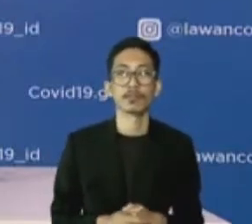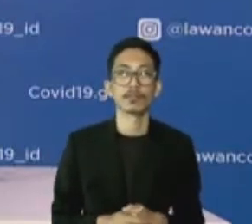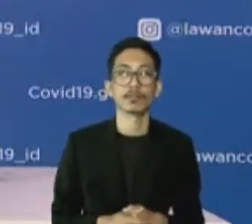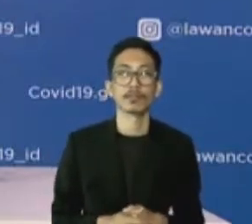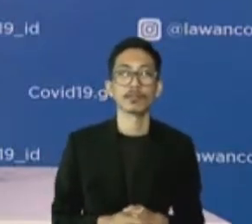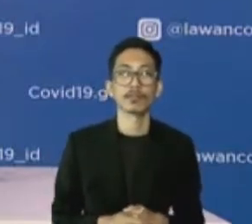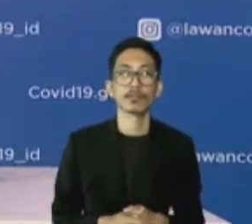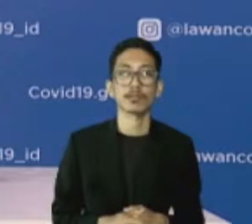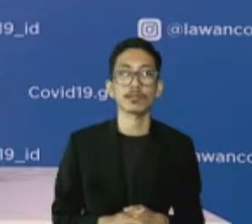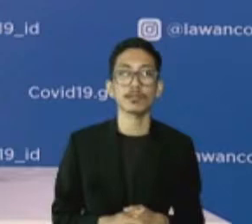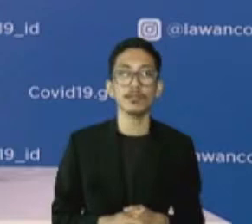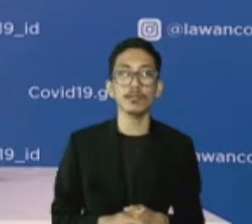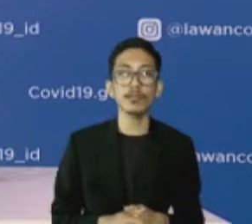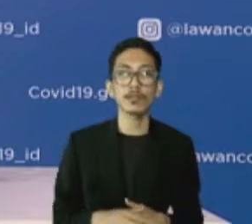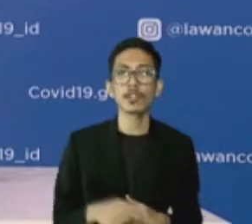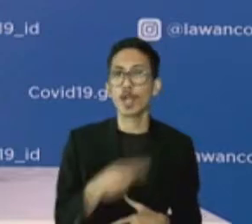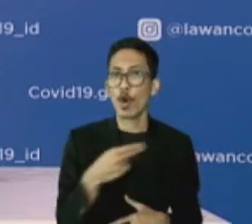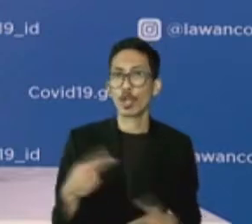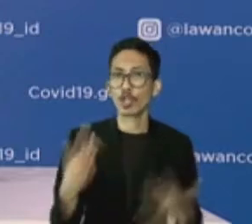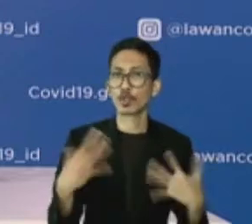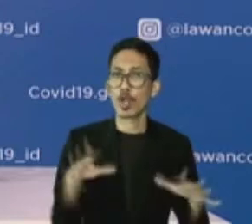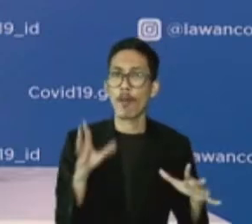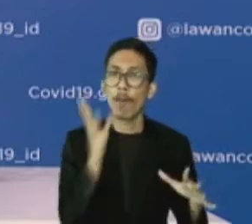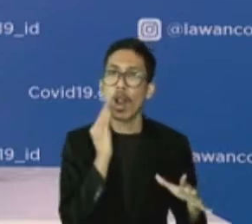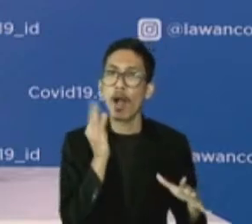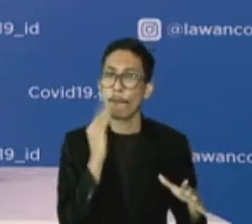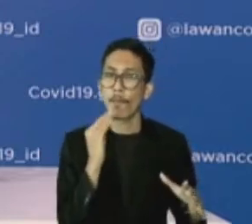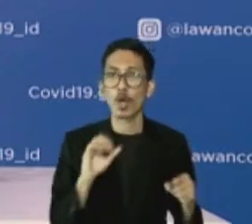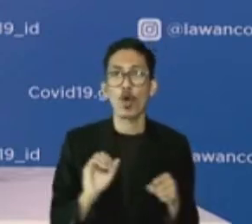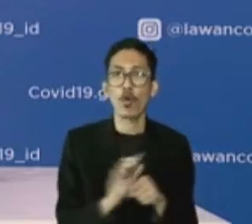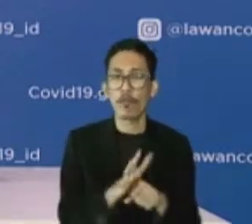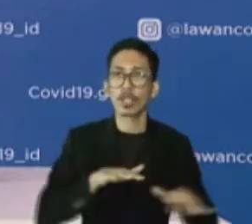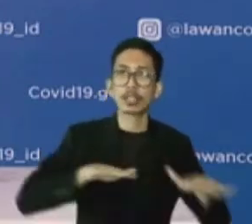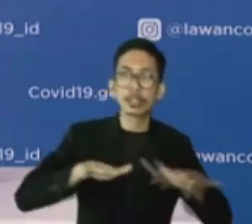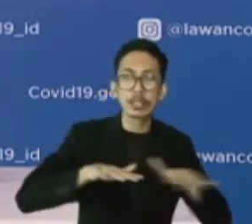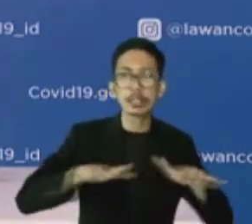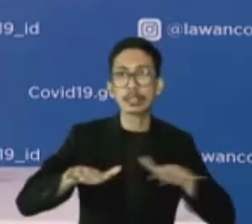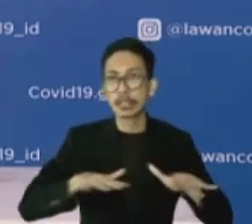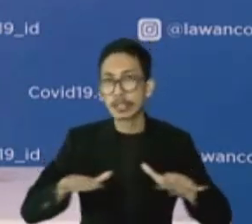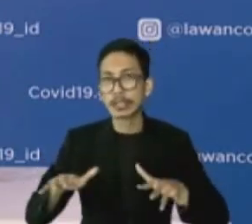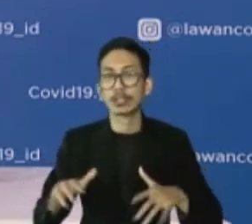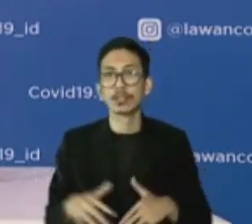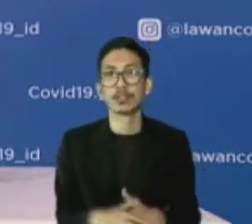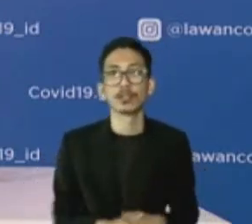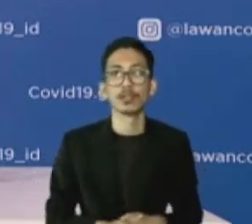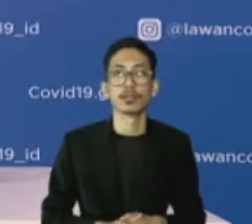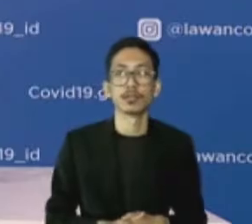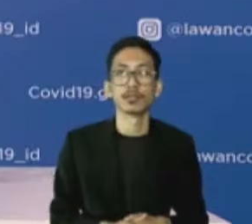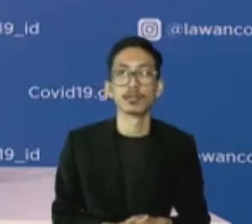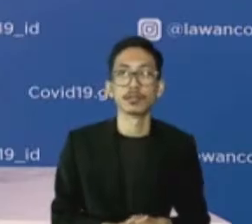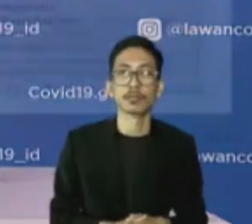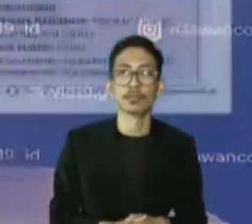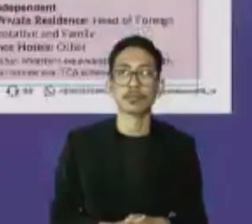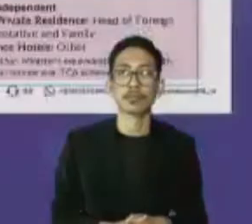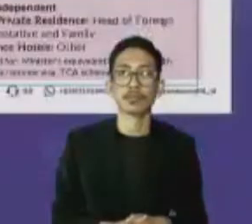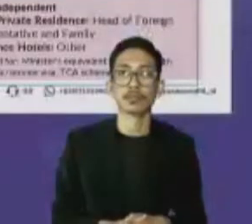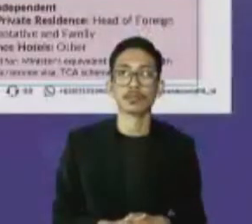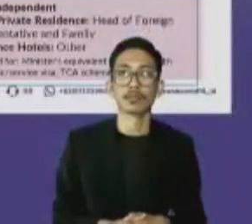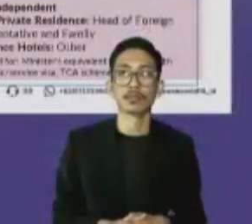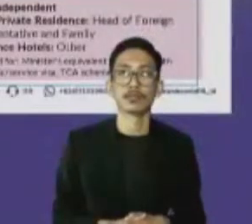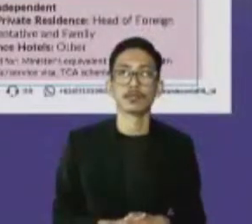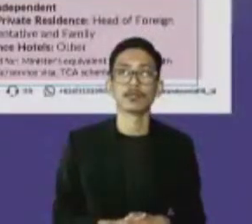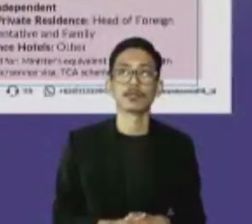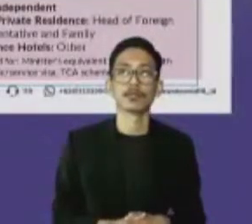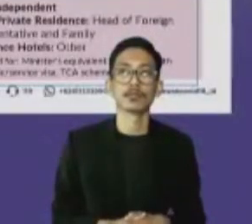able to maintain its COVID-19 control performance, which has been proven to be the country with the highest recovery index